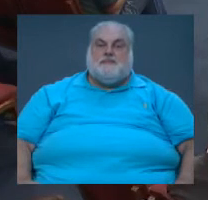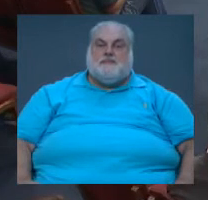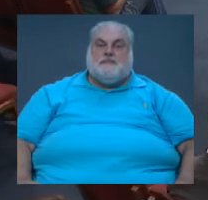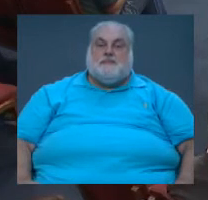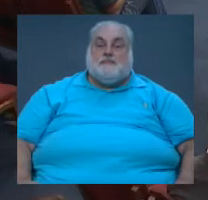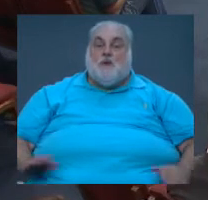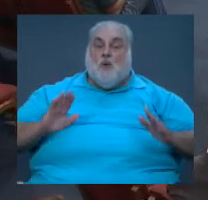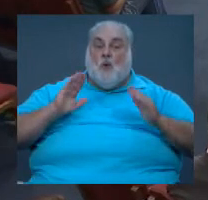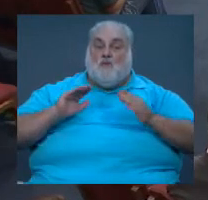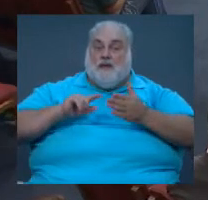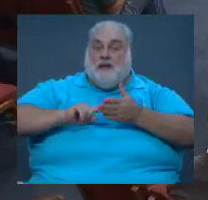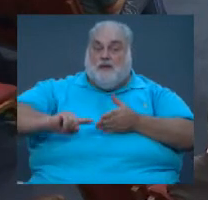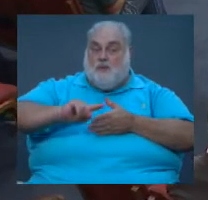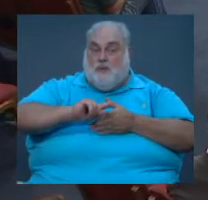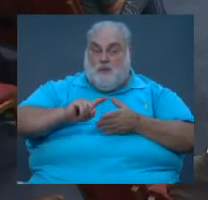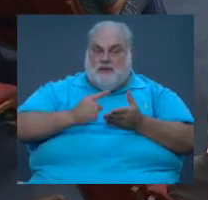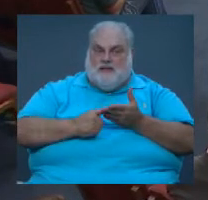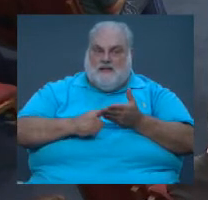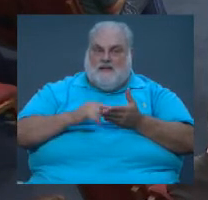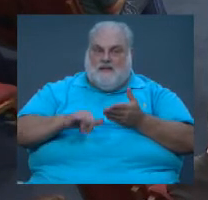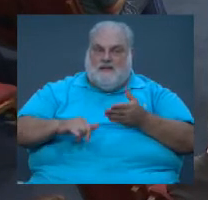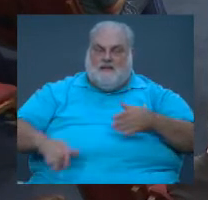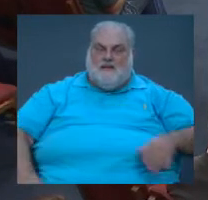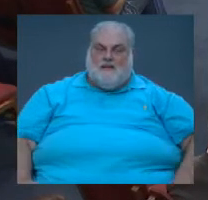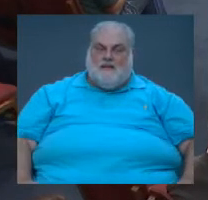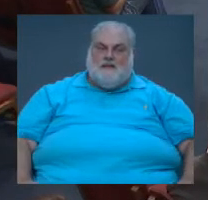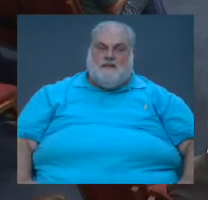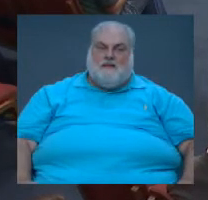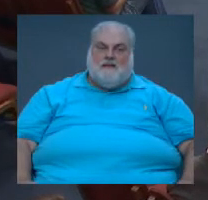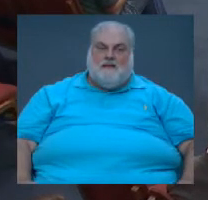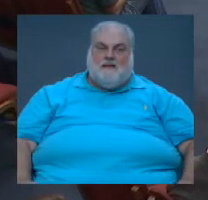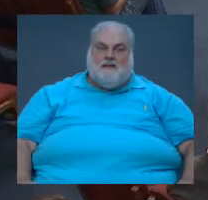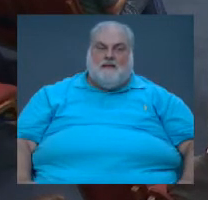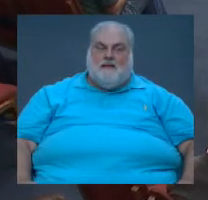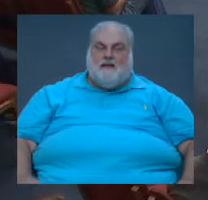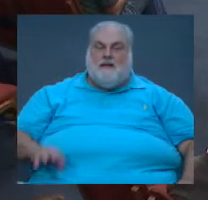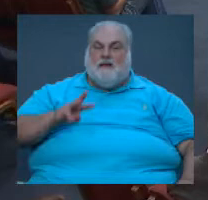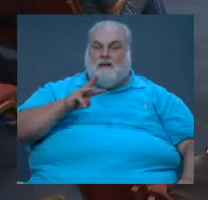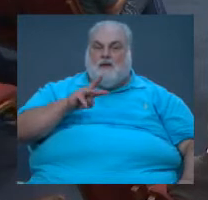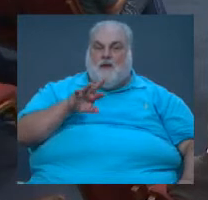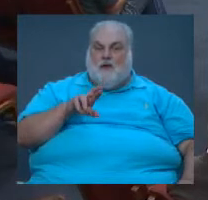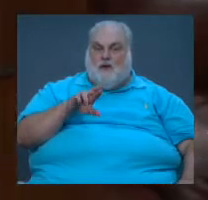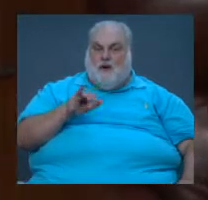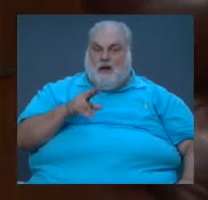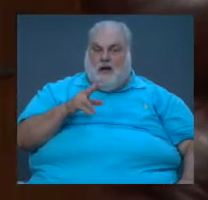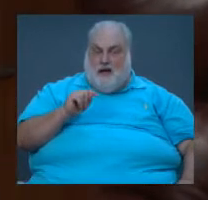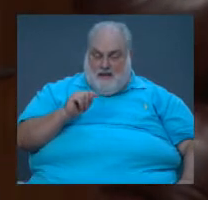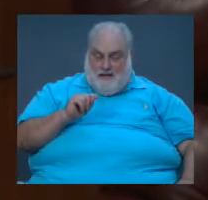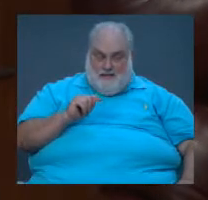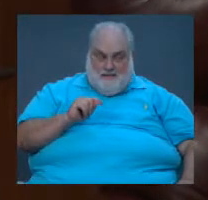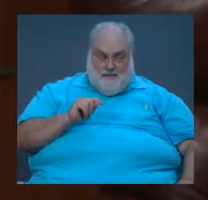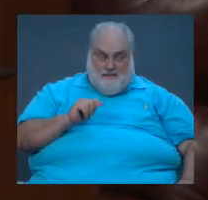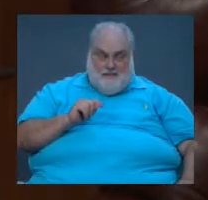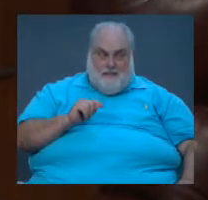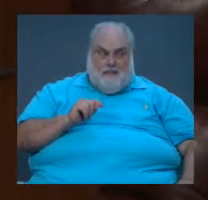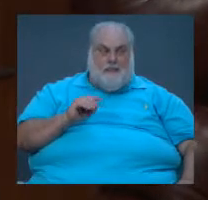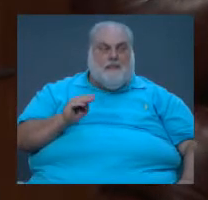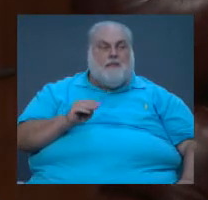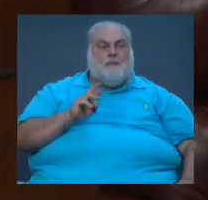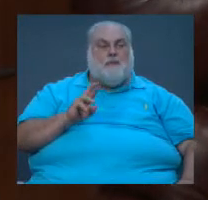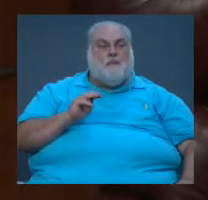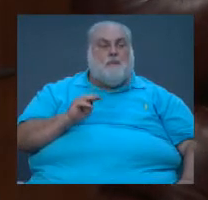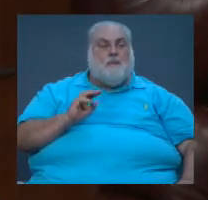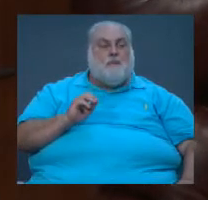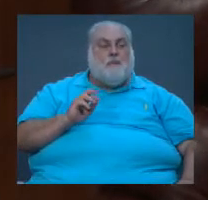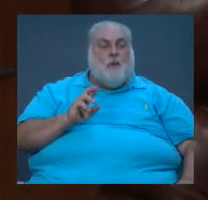hopefully we'll talk about that next Tuesday. Thank you, Director Richardson. Director Wright? Thank you, Mayor. Mr. Moore,